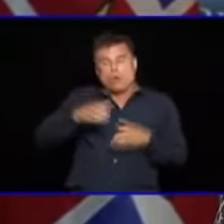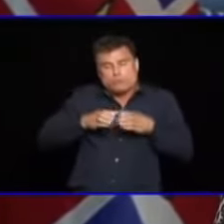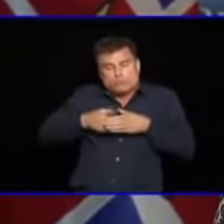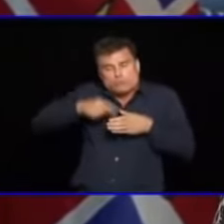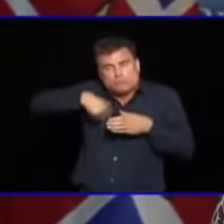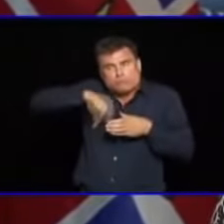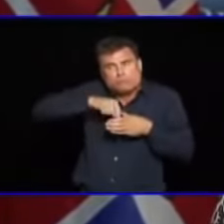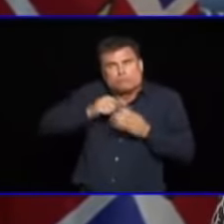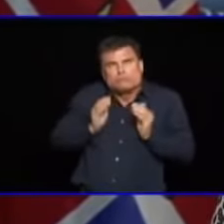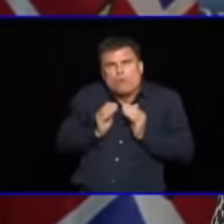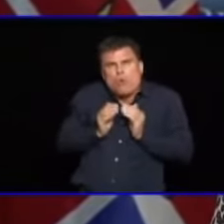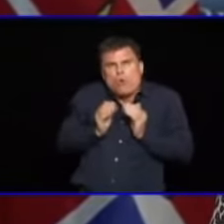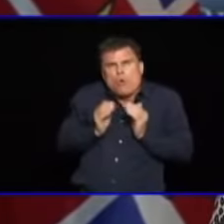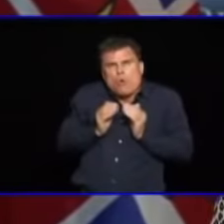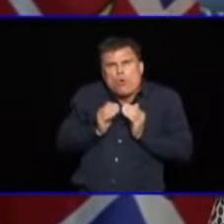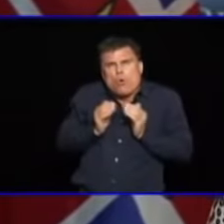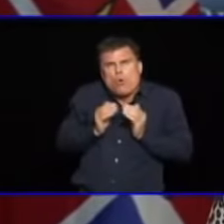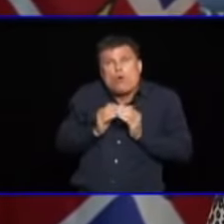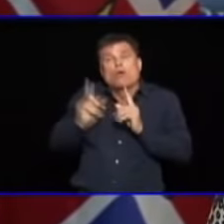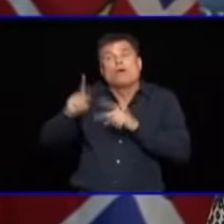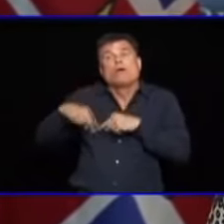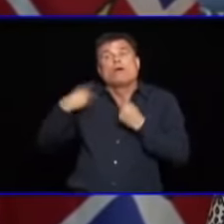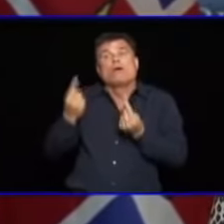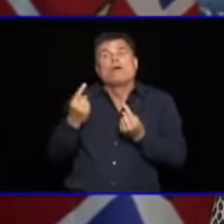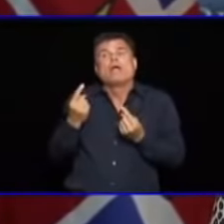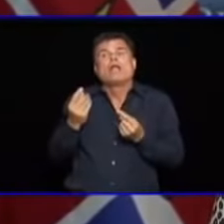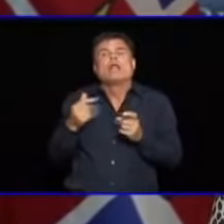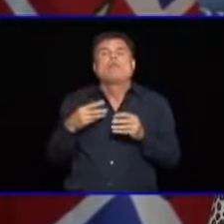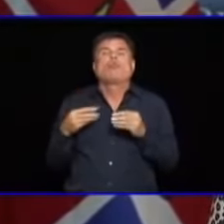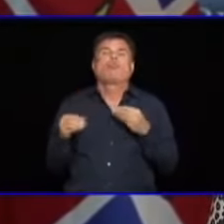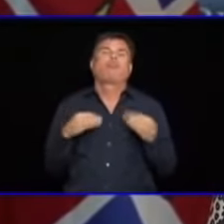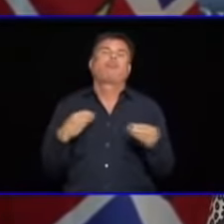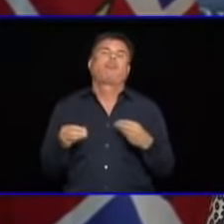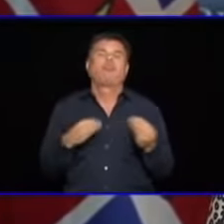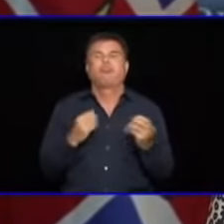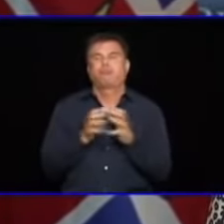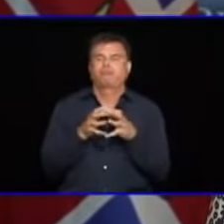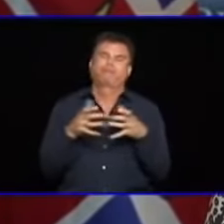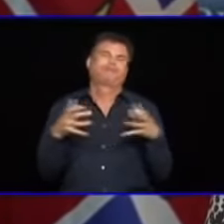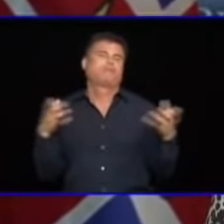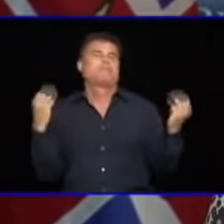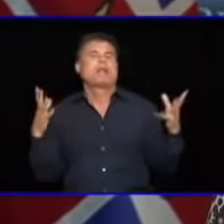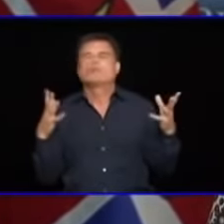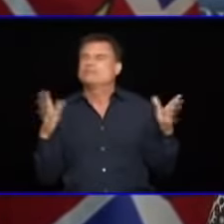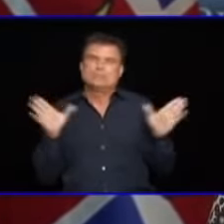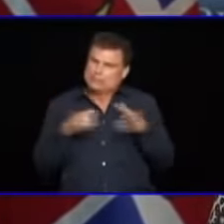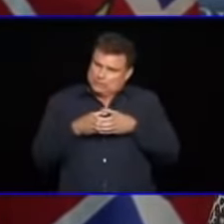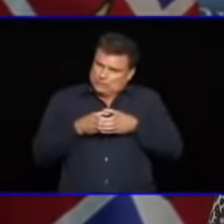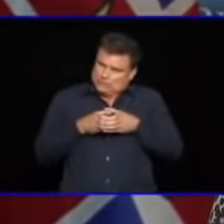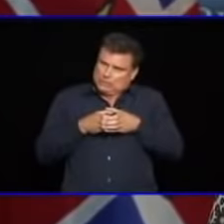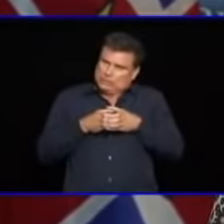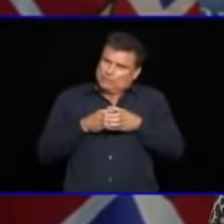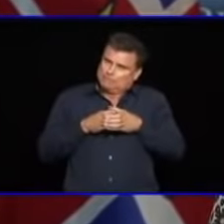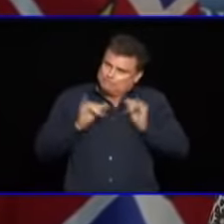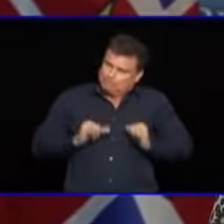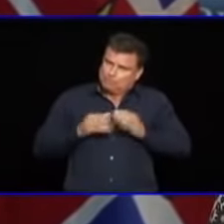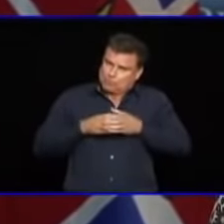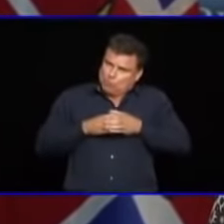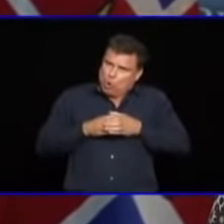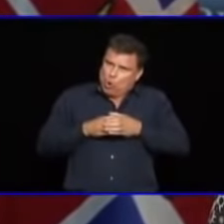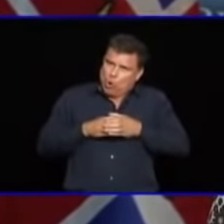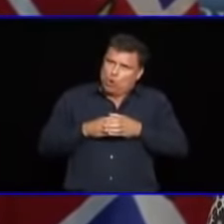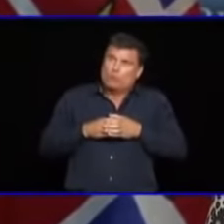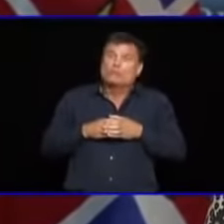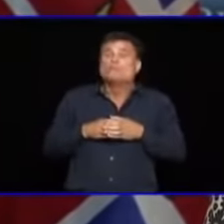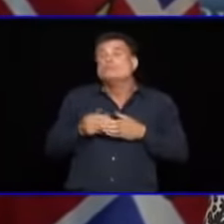strangers. And choose to use those layers of protection wherever you may go. Let's make sure this Labor Day long weekend